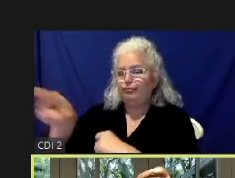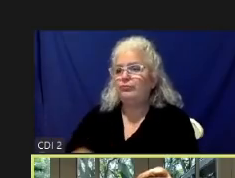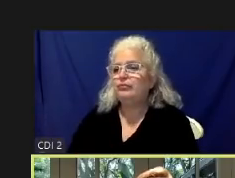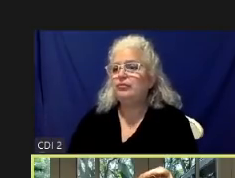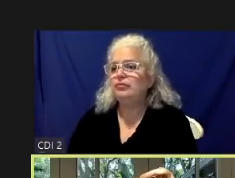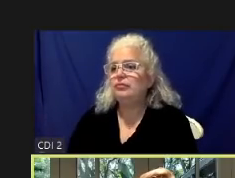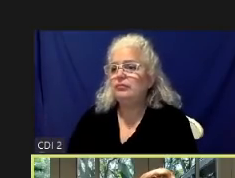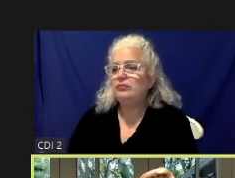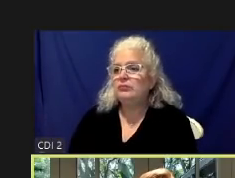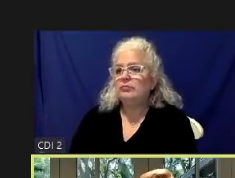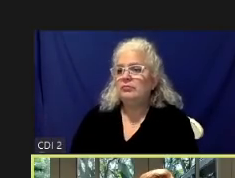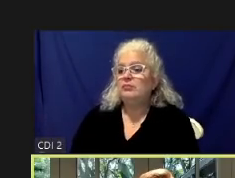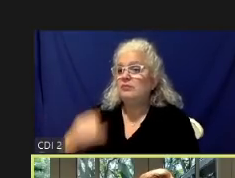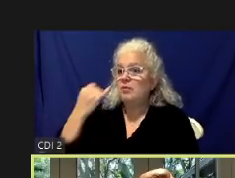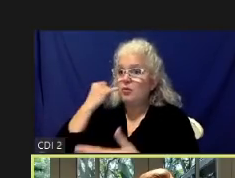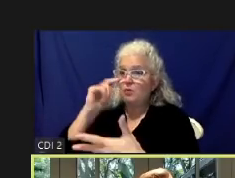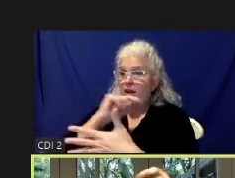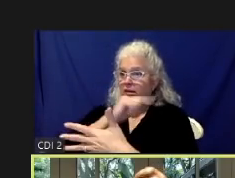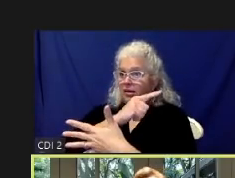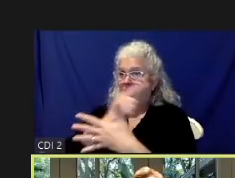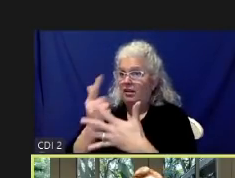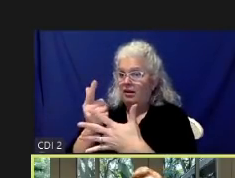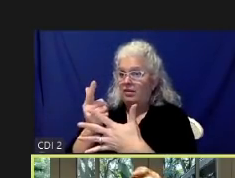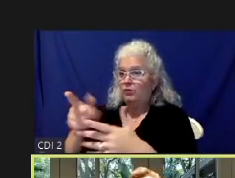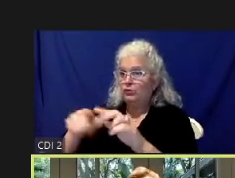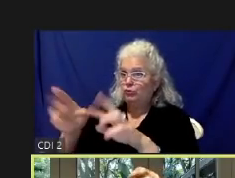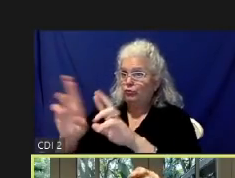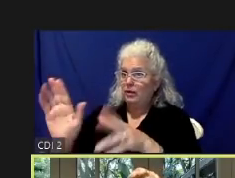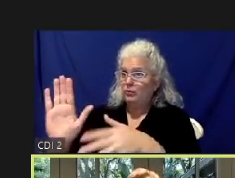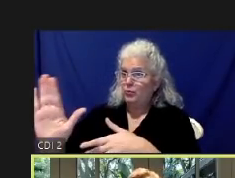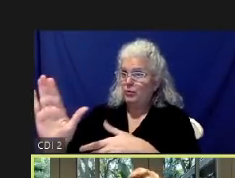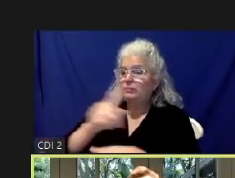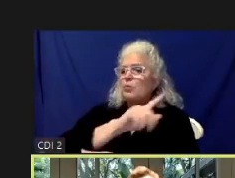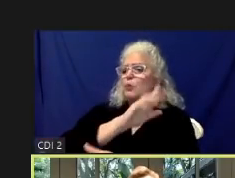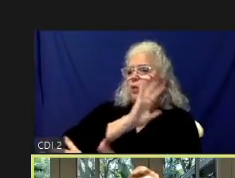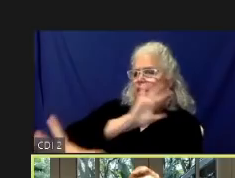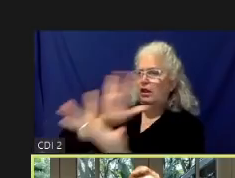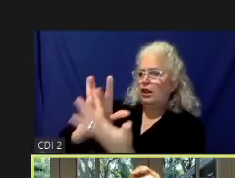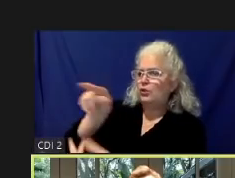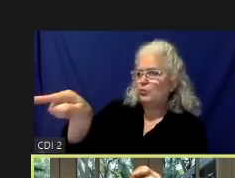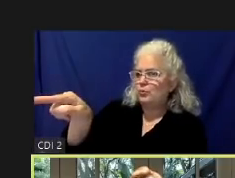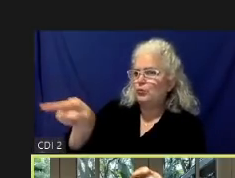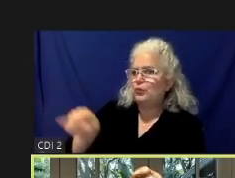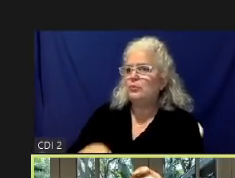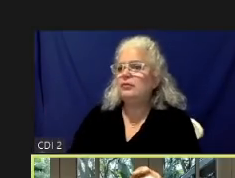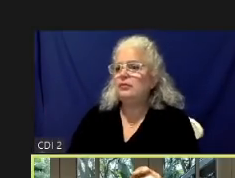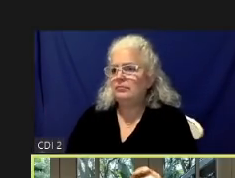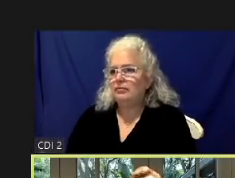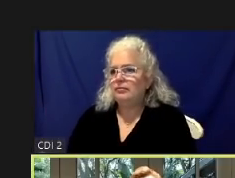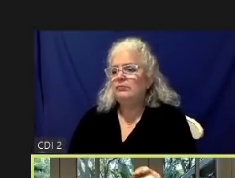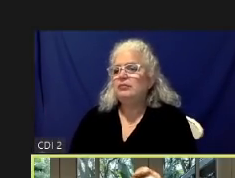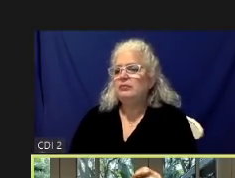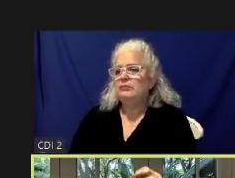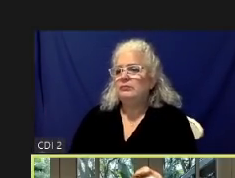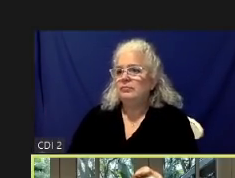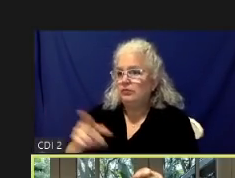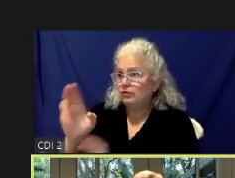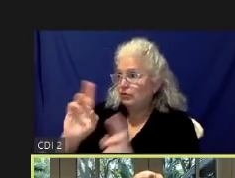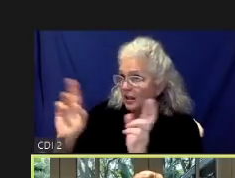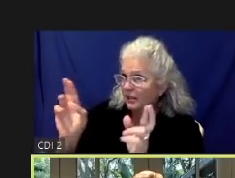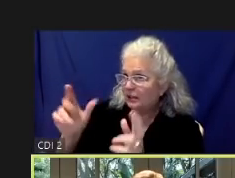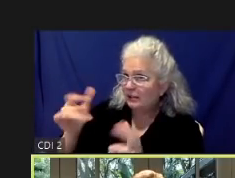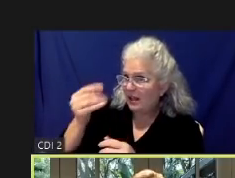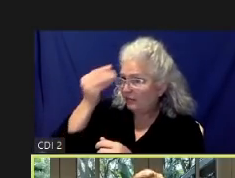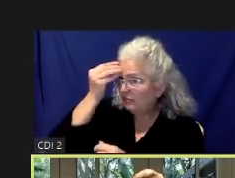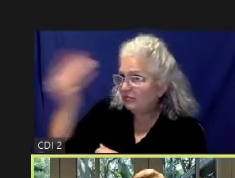an overview of options as to where you can access the vaccine. So we're looking forward to engaging the group of people that have